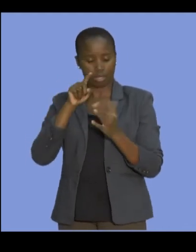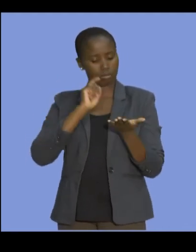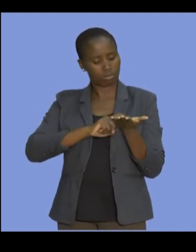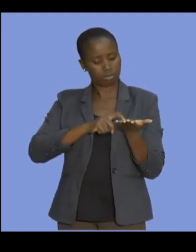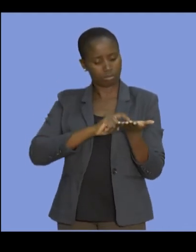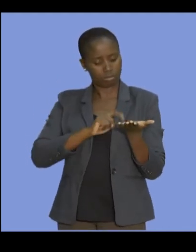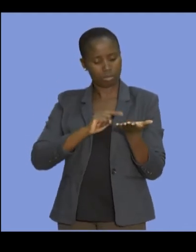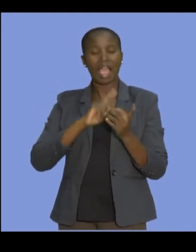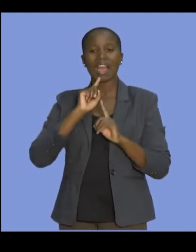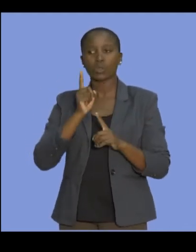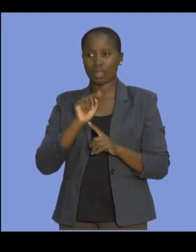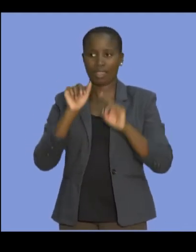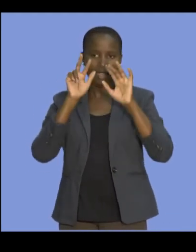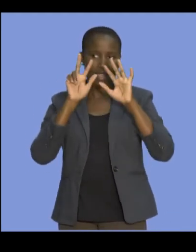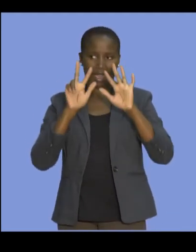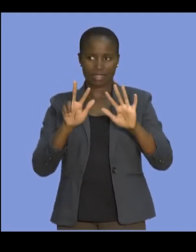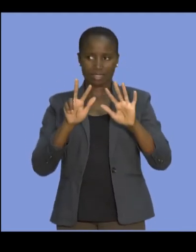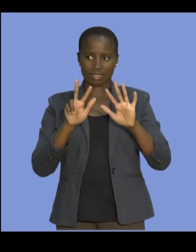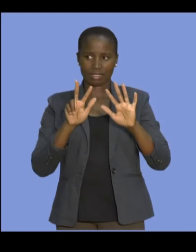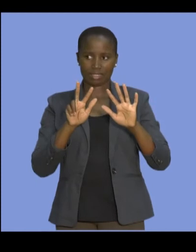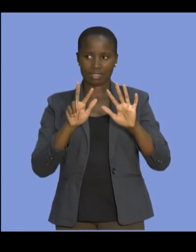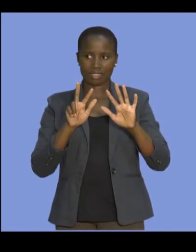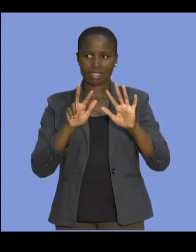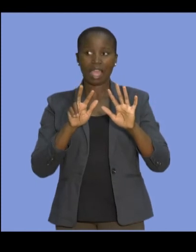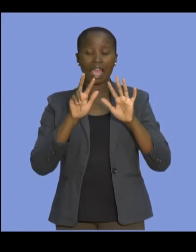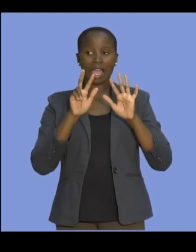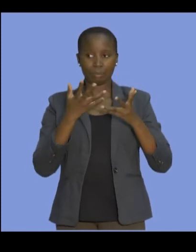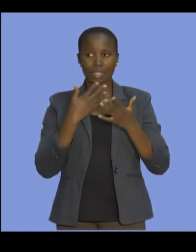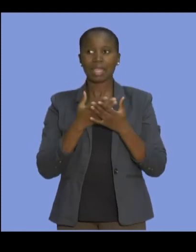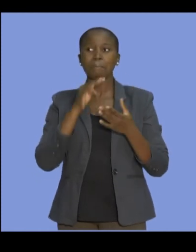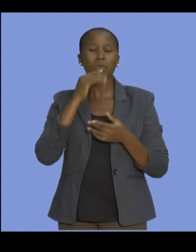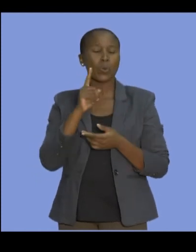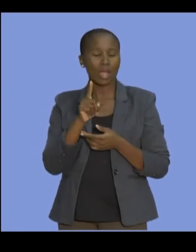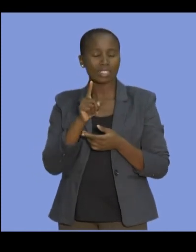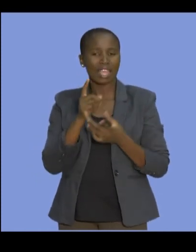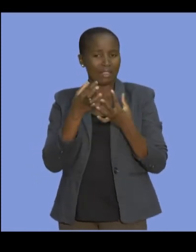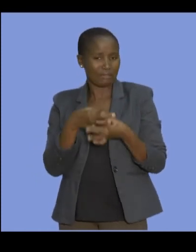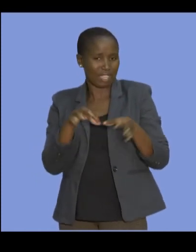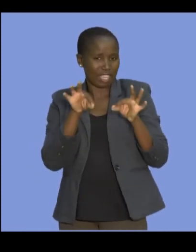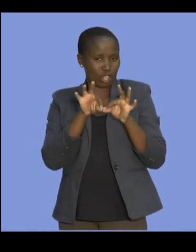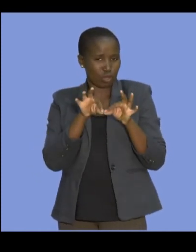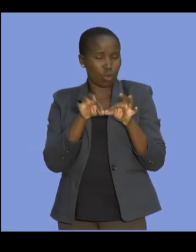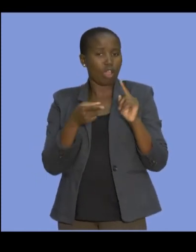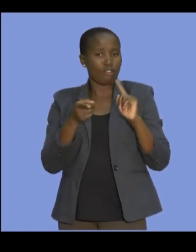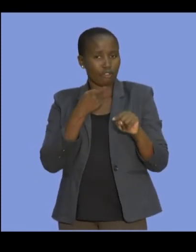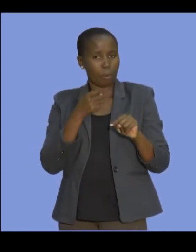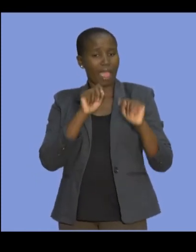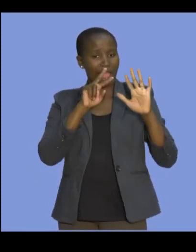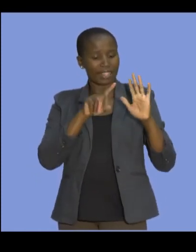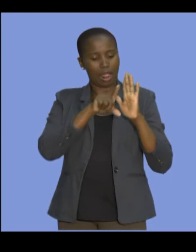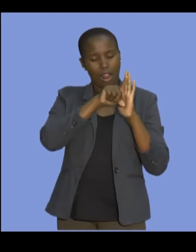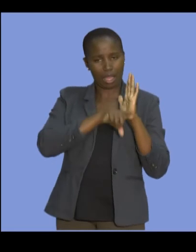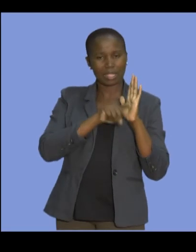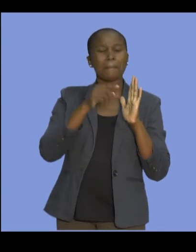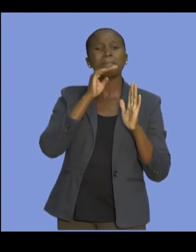What does that mean? A value less than 8 is an outlier, or a value